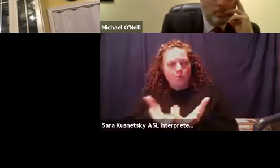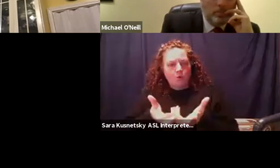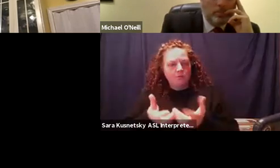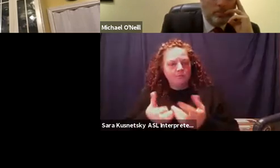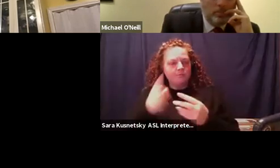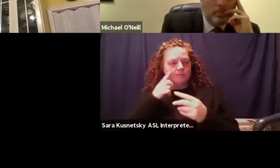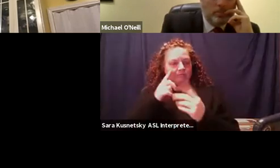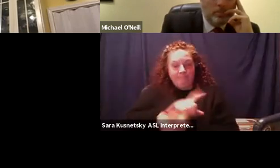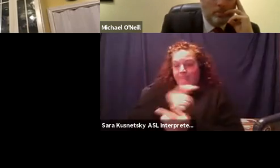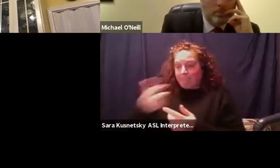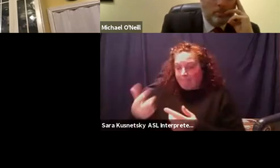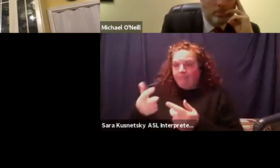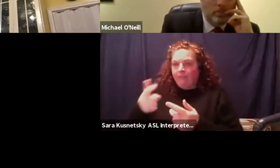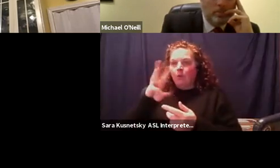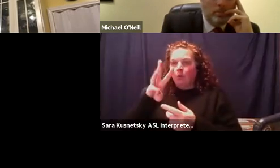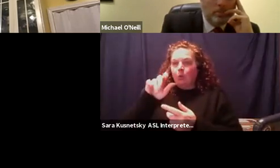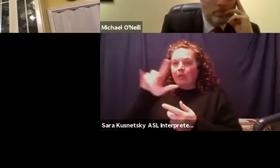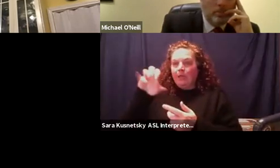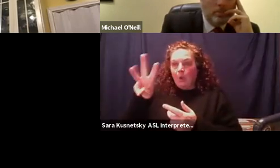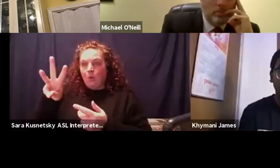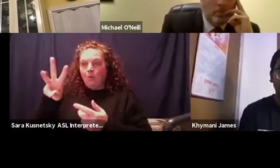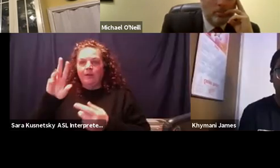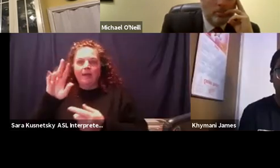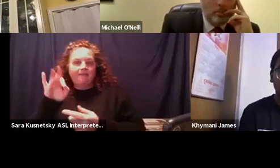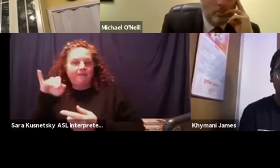going to turn the floor to Willow and to Fiona.